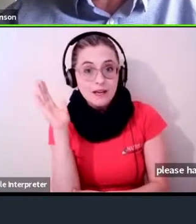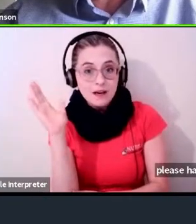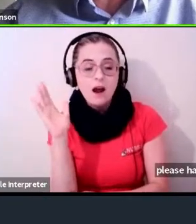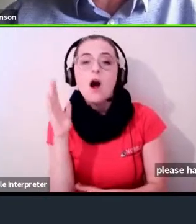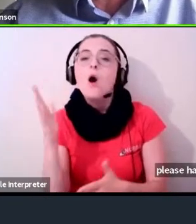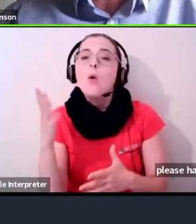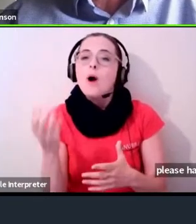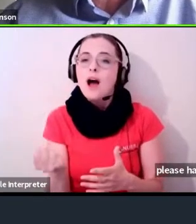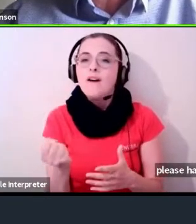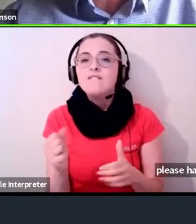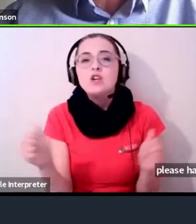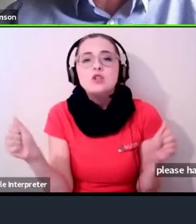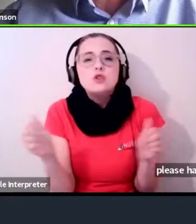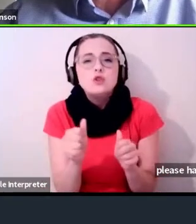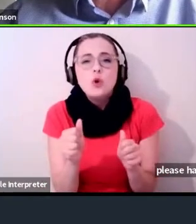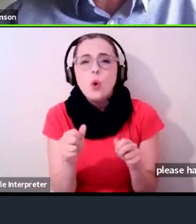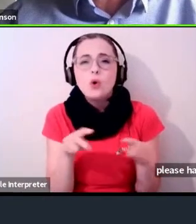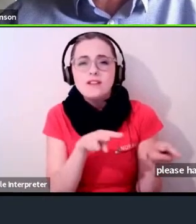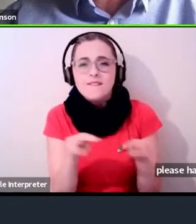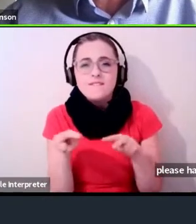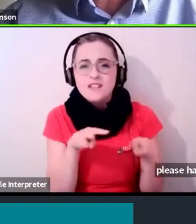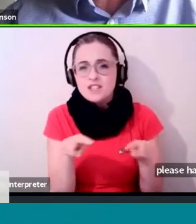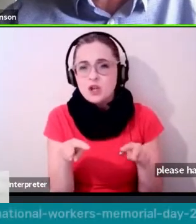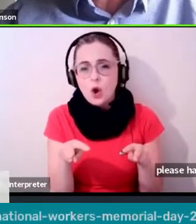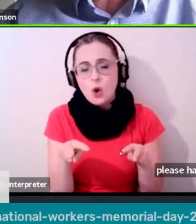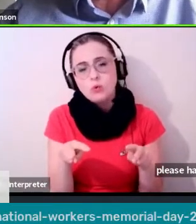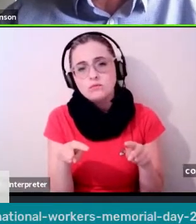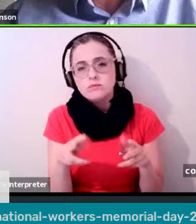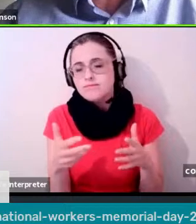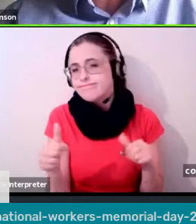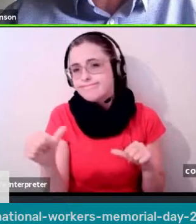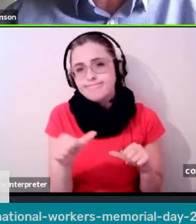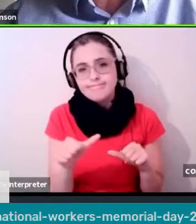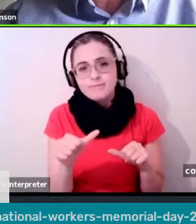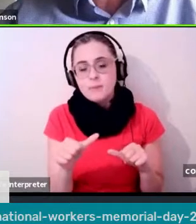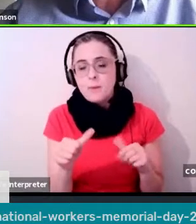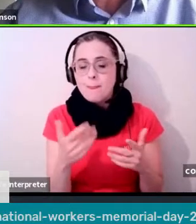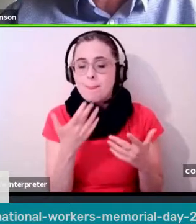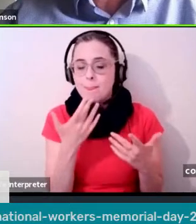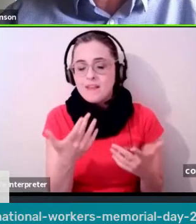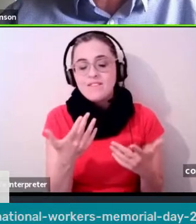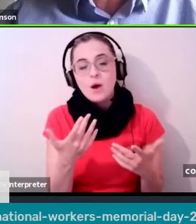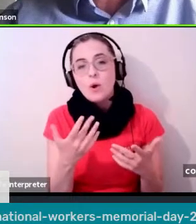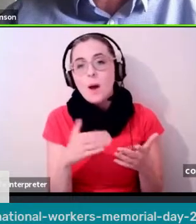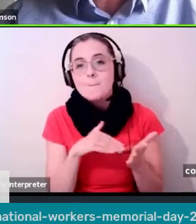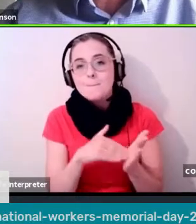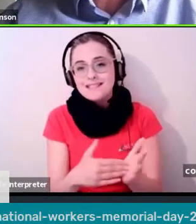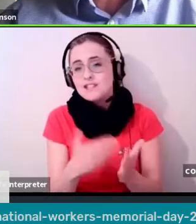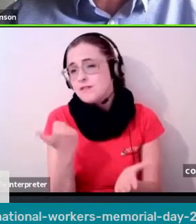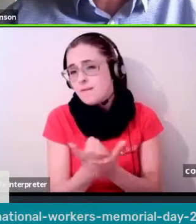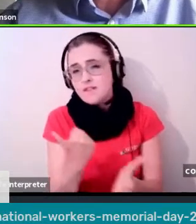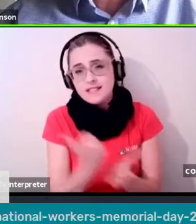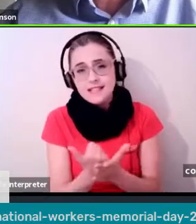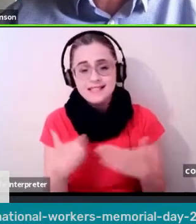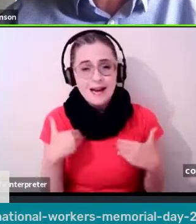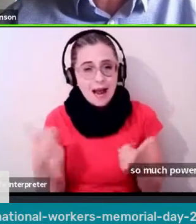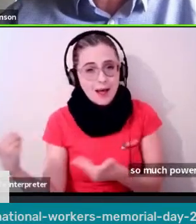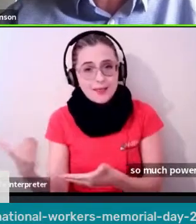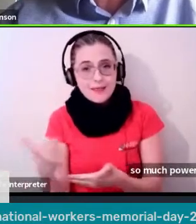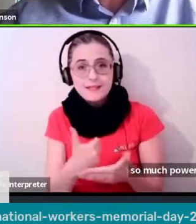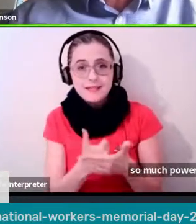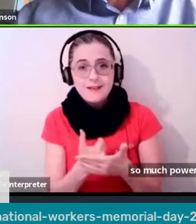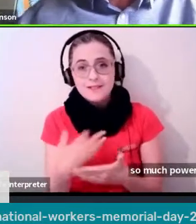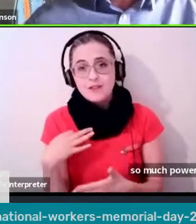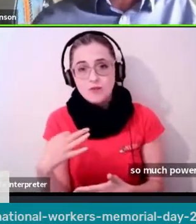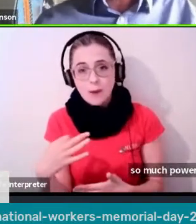video montage now, a collection of short messages from some of our brilliant health and safety reps. If we can tee that up now,